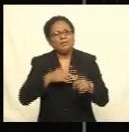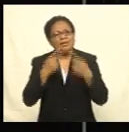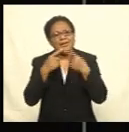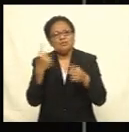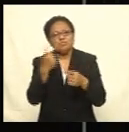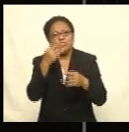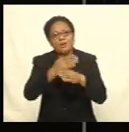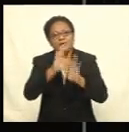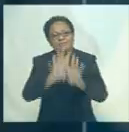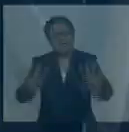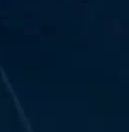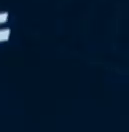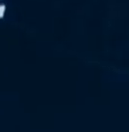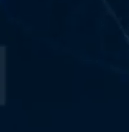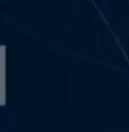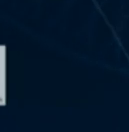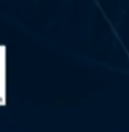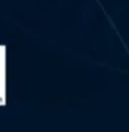COVID-19 fight?